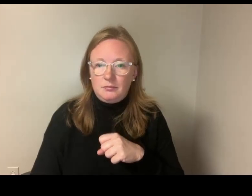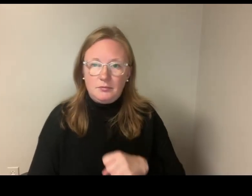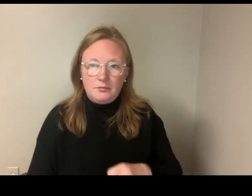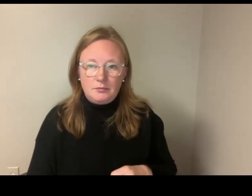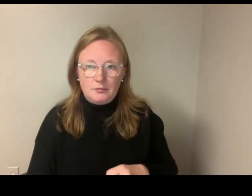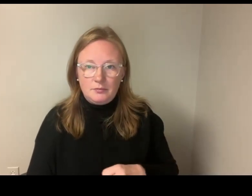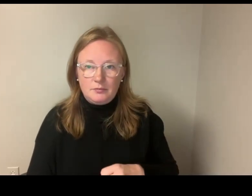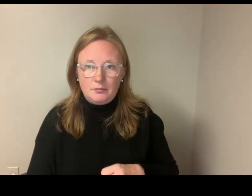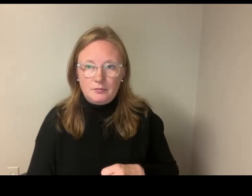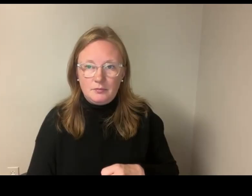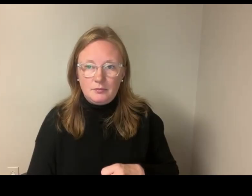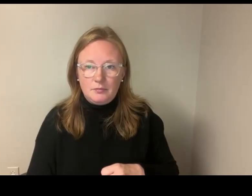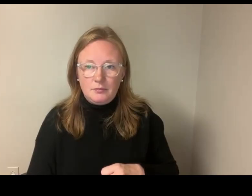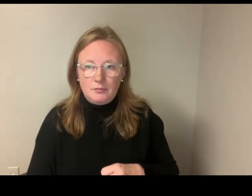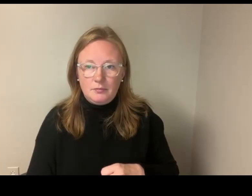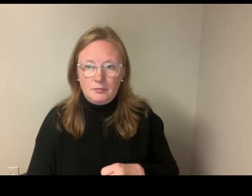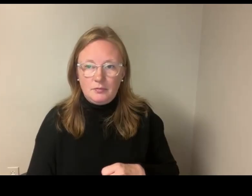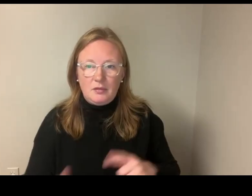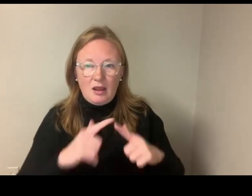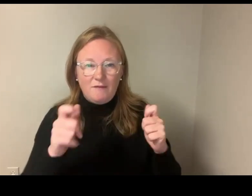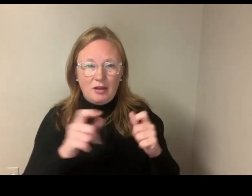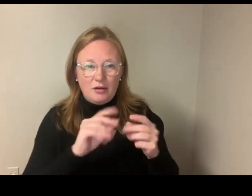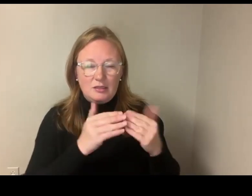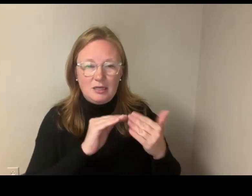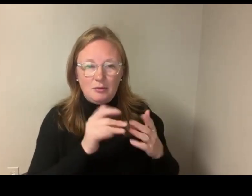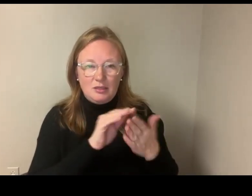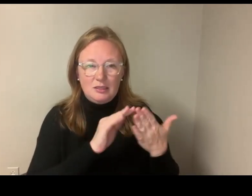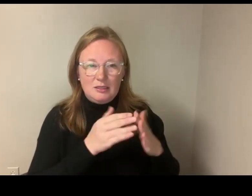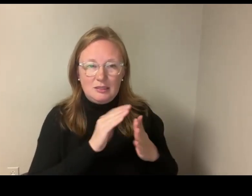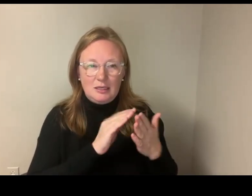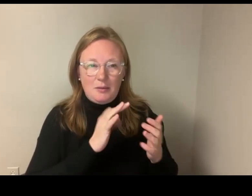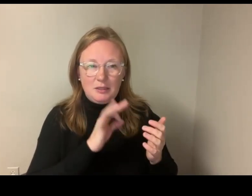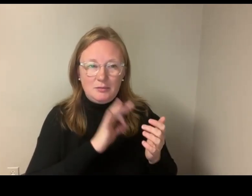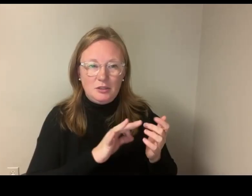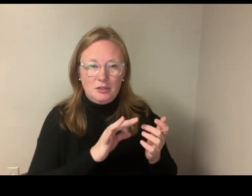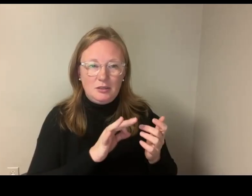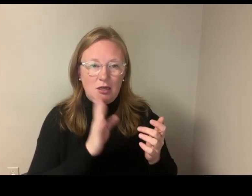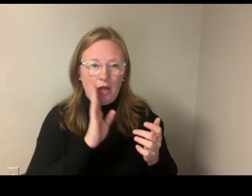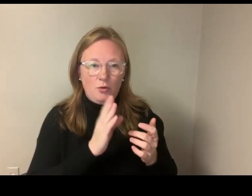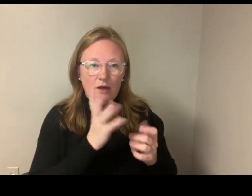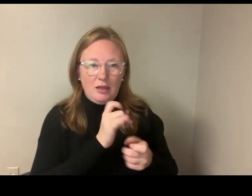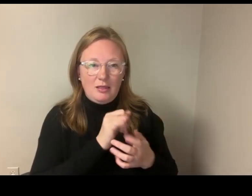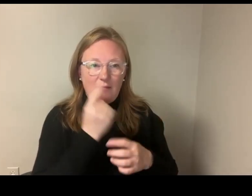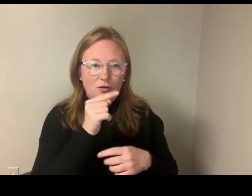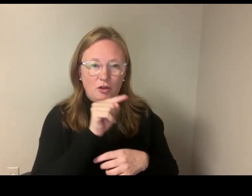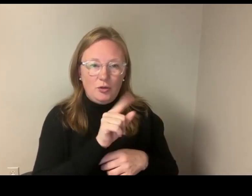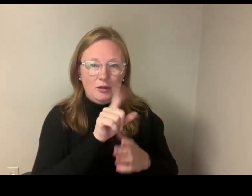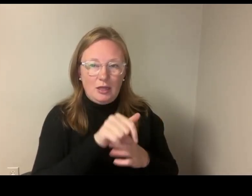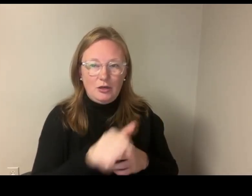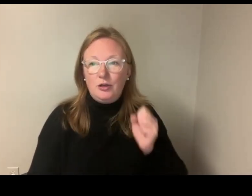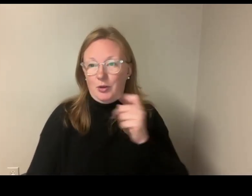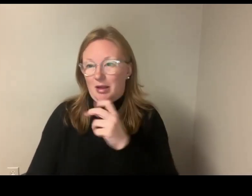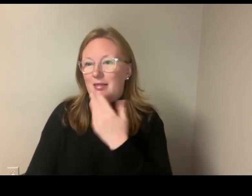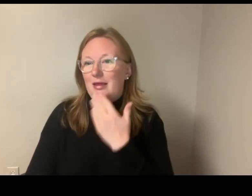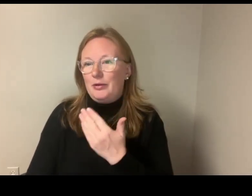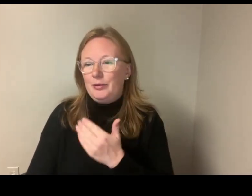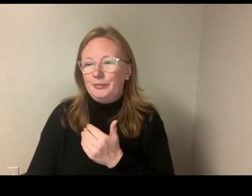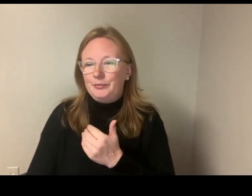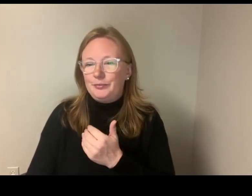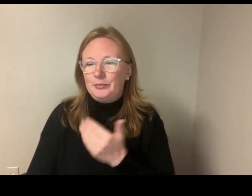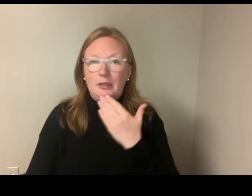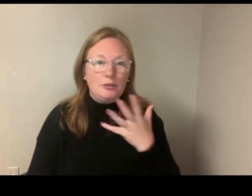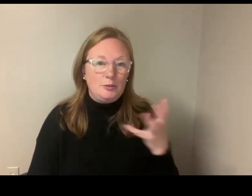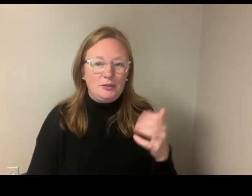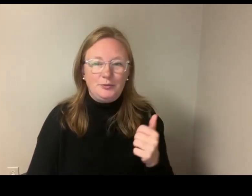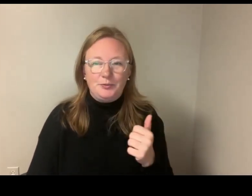It was kind enough to note various neighborhoods in the city of Pittsburgh. I will be able to get that information Okay. for you. Thank you. Thank you so